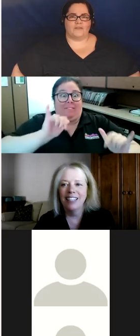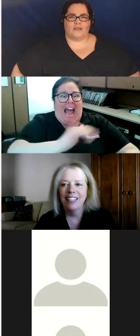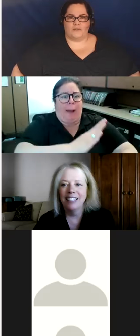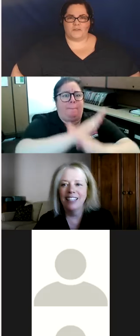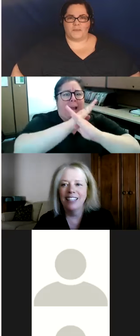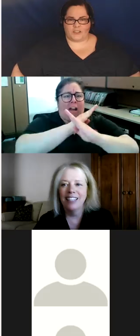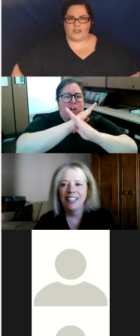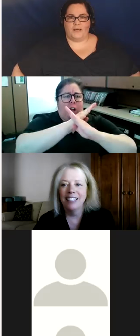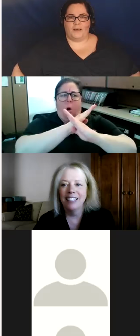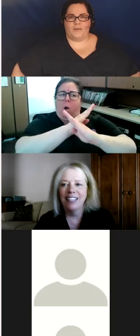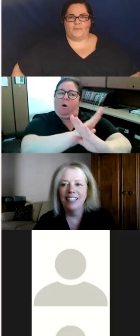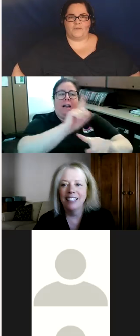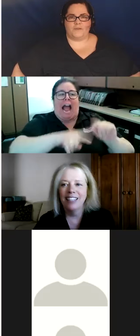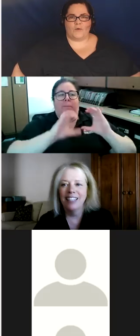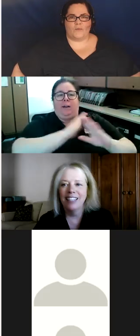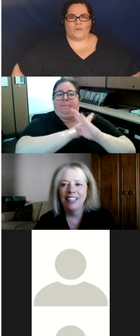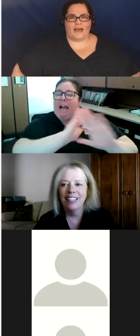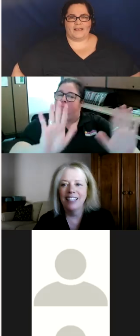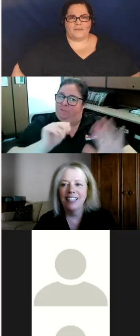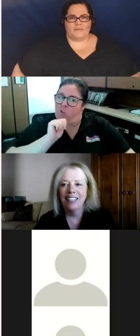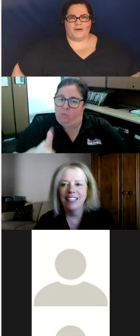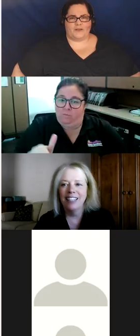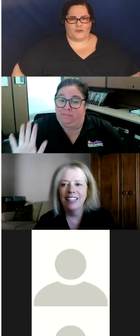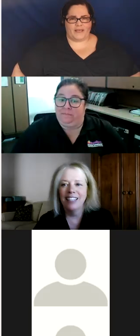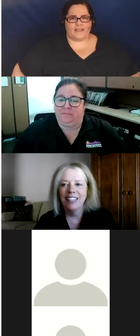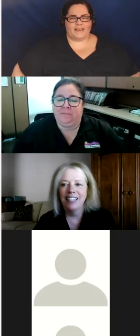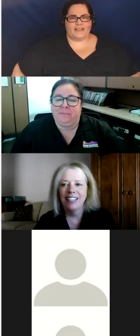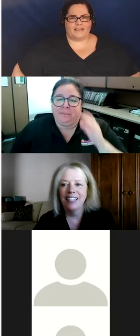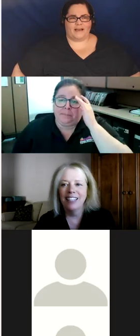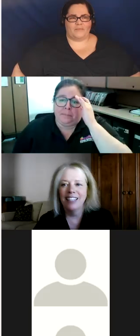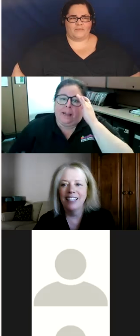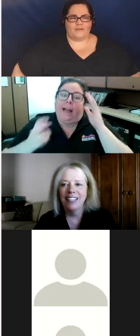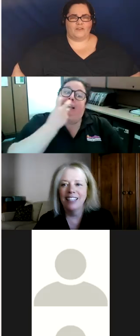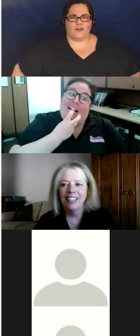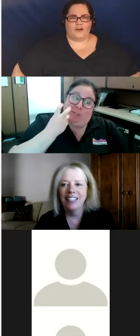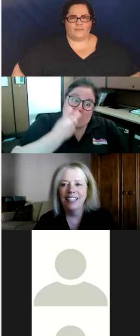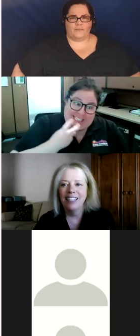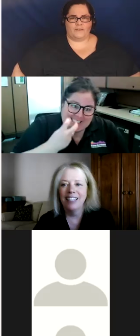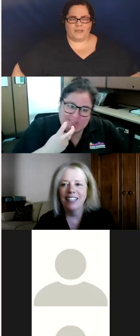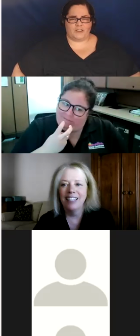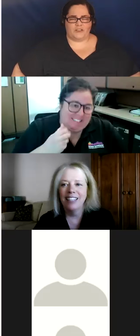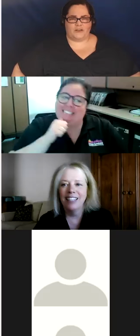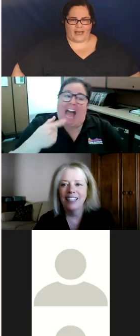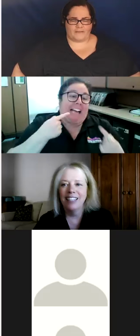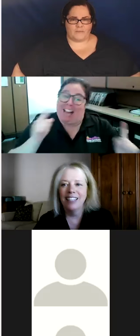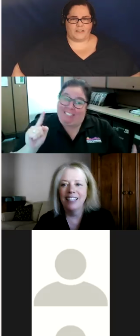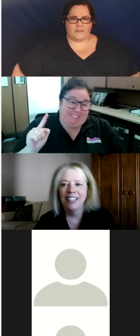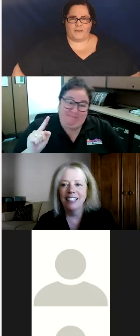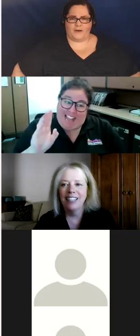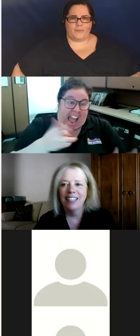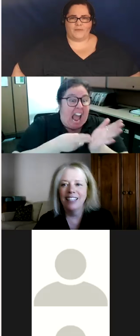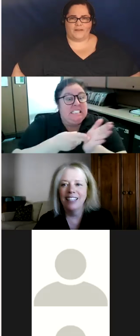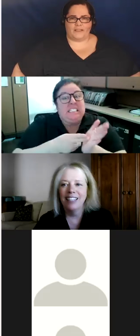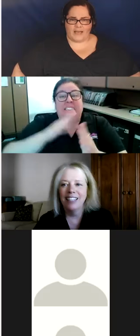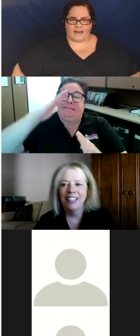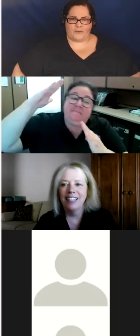and I do not use speech. So that can be a barrier. You might think that their lack of speech is a